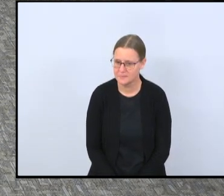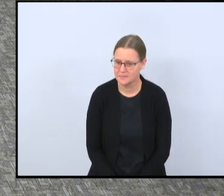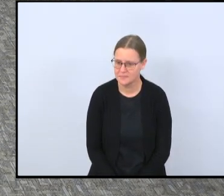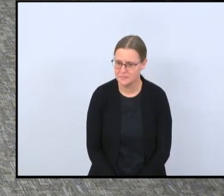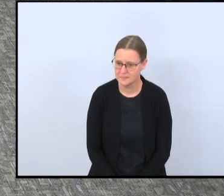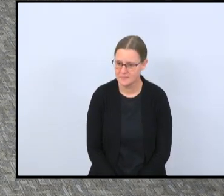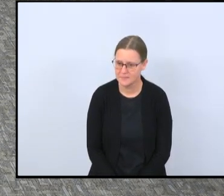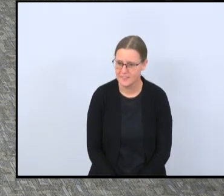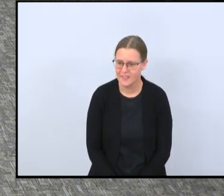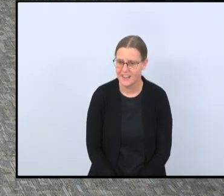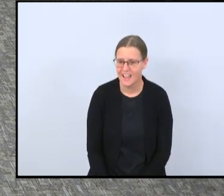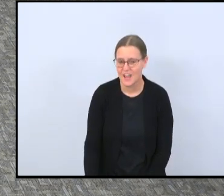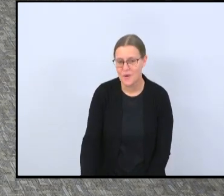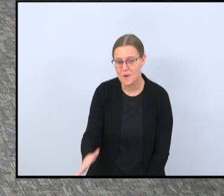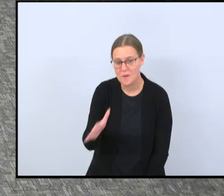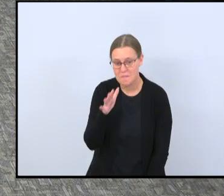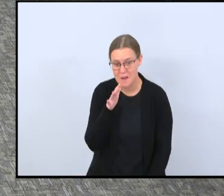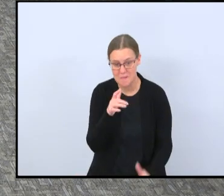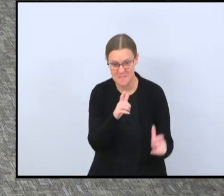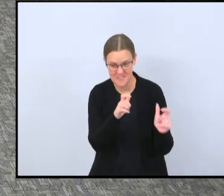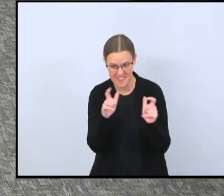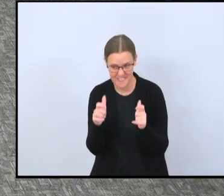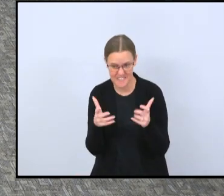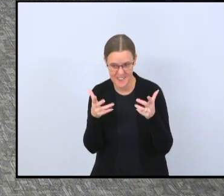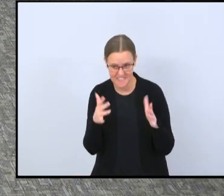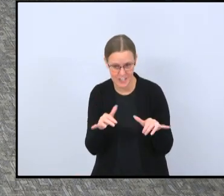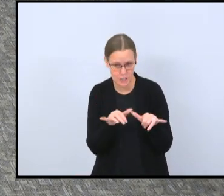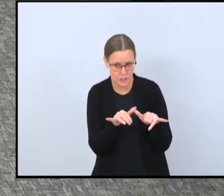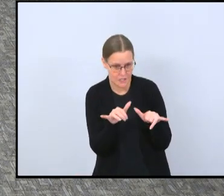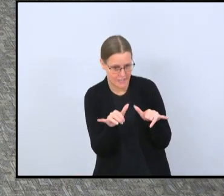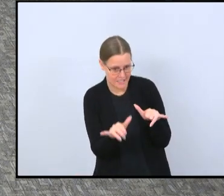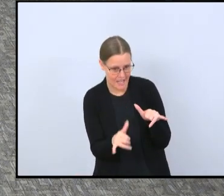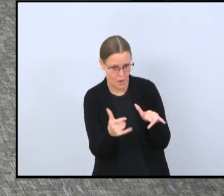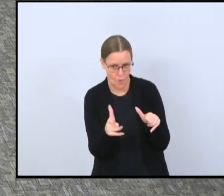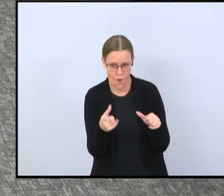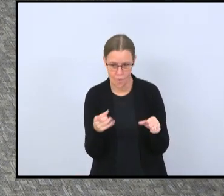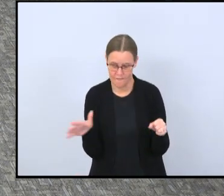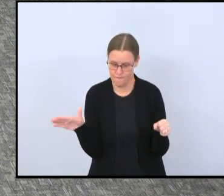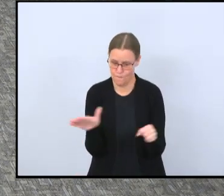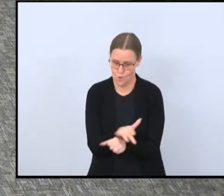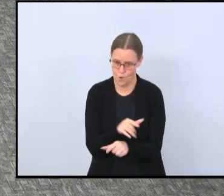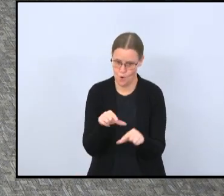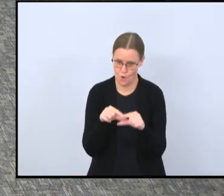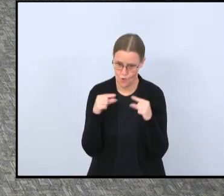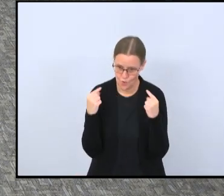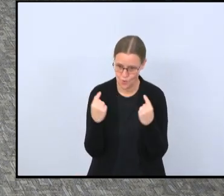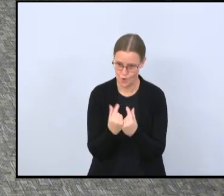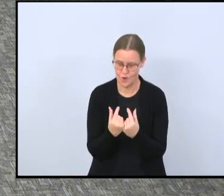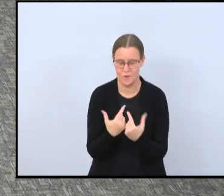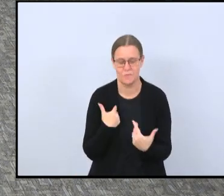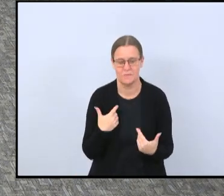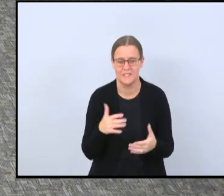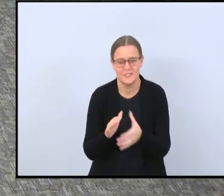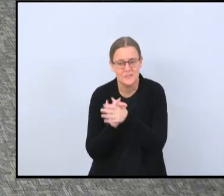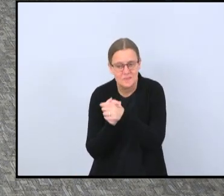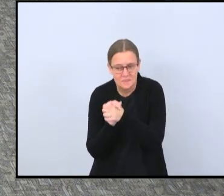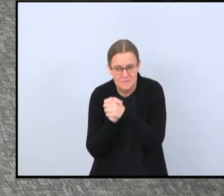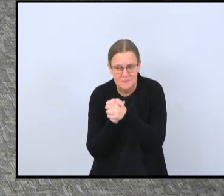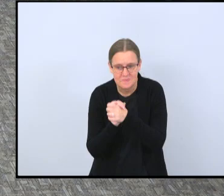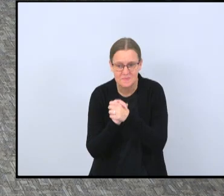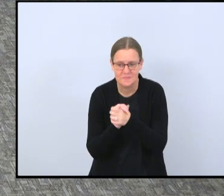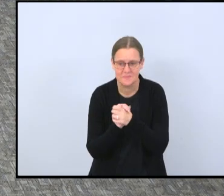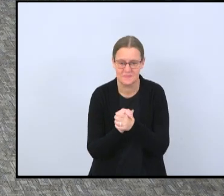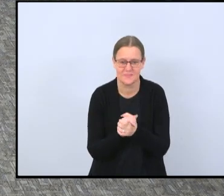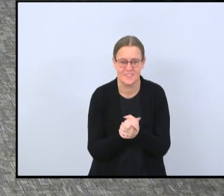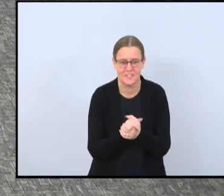And then after Mom gets her photo, we're going to ask y'all to wait at the side because we're going to do one big group photo at the end, okay? Congratulations to our Lions and